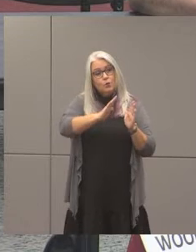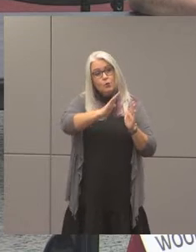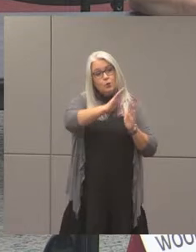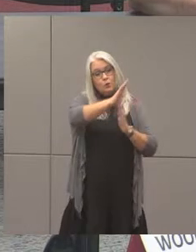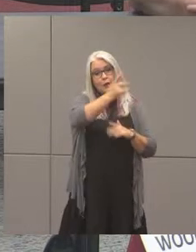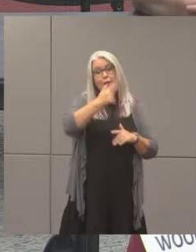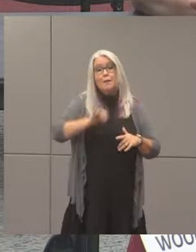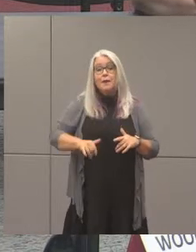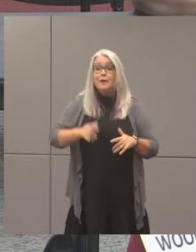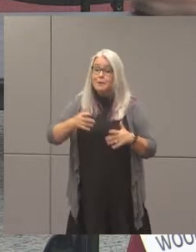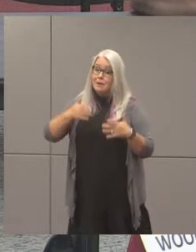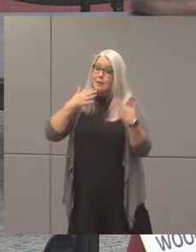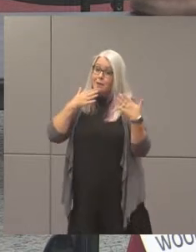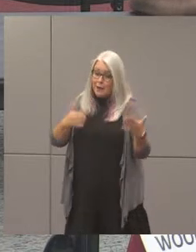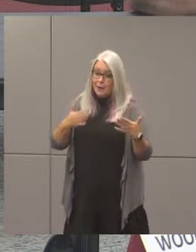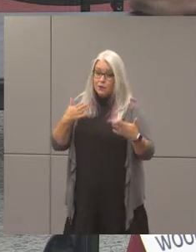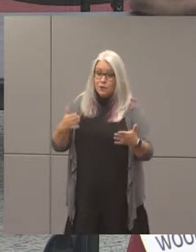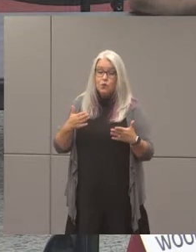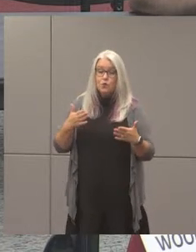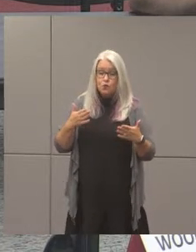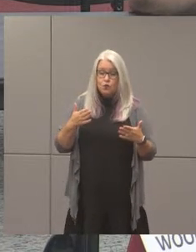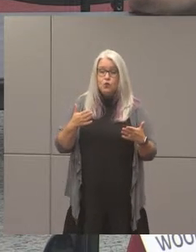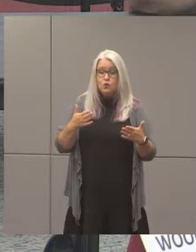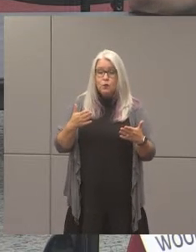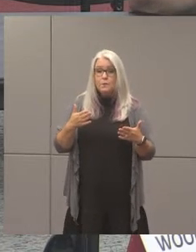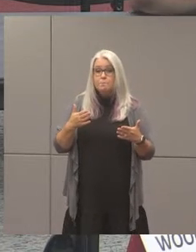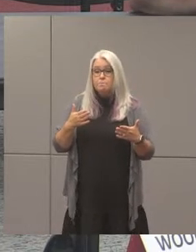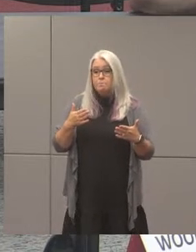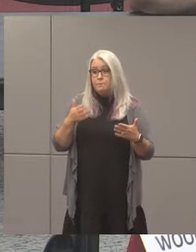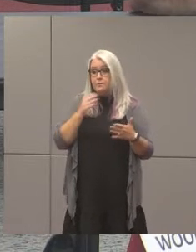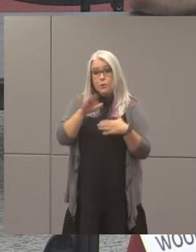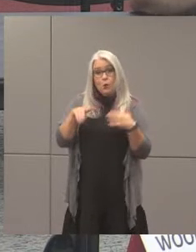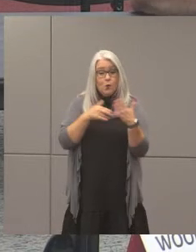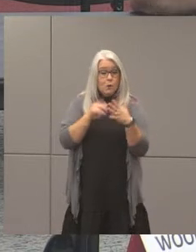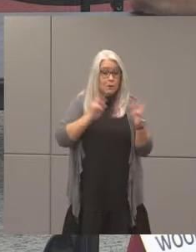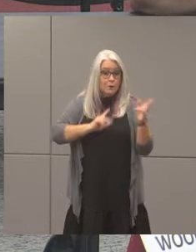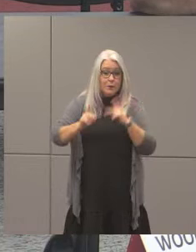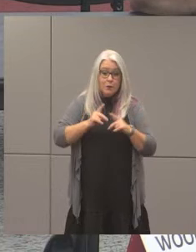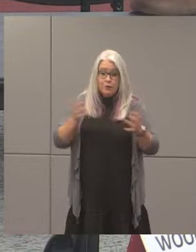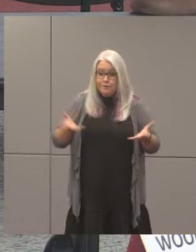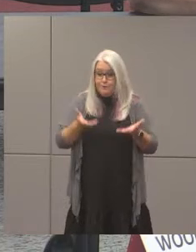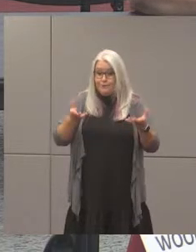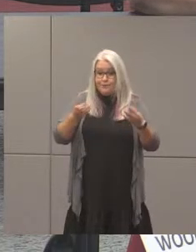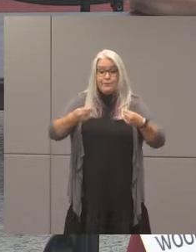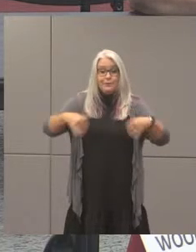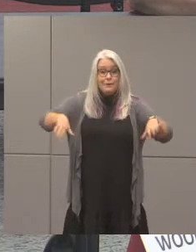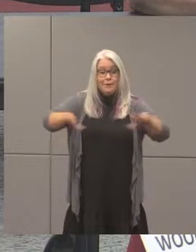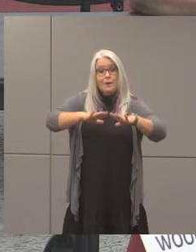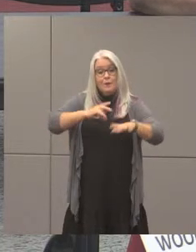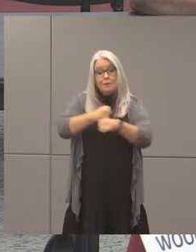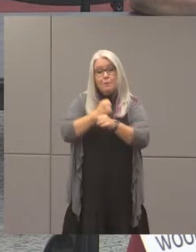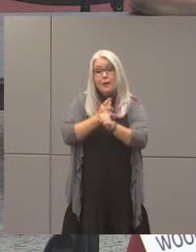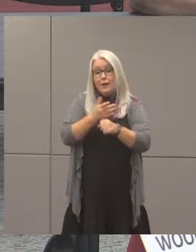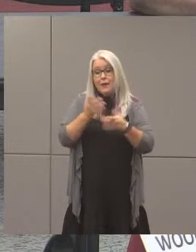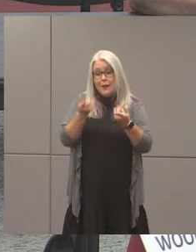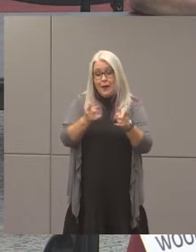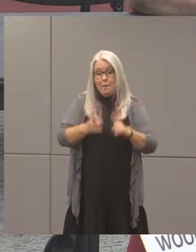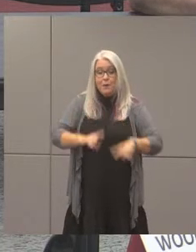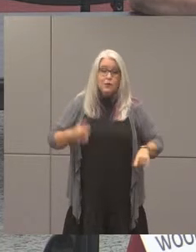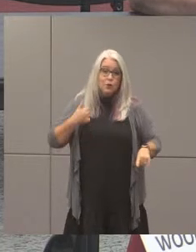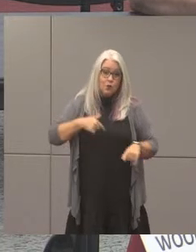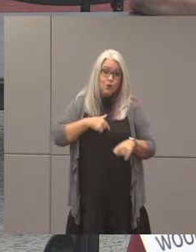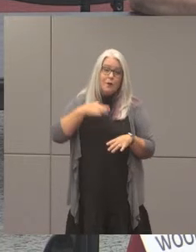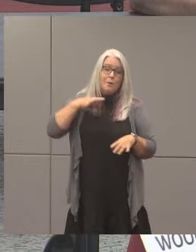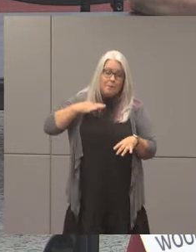to thanks to the, all the people on campus who are making this happen. And so we're a benefit